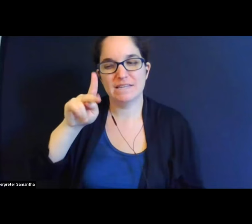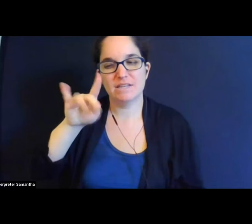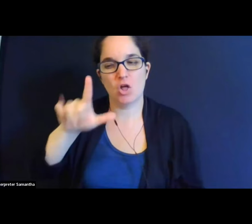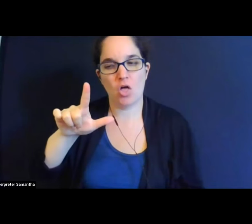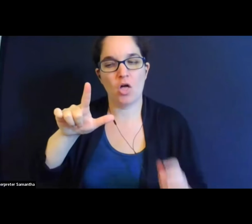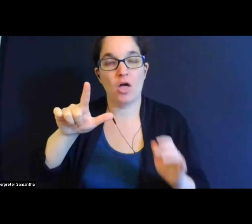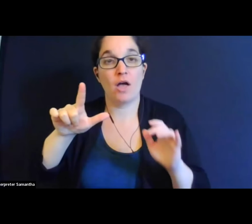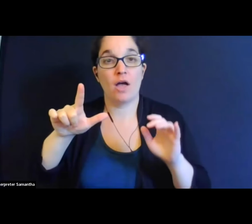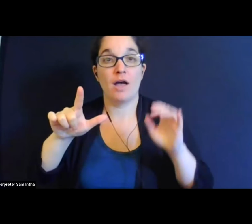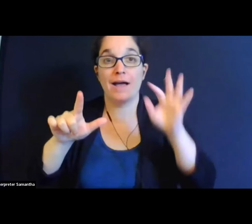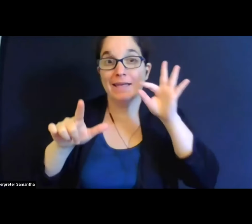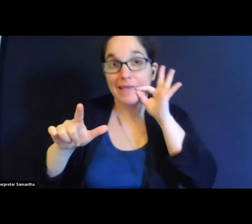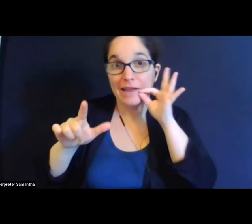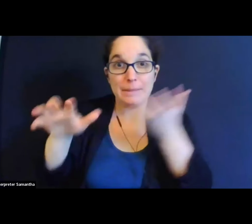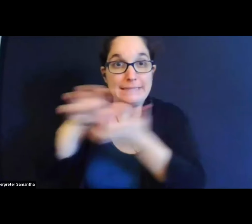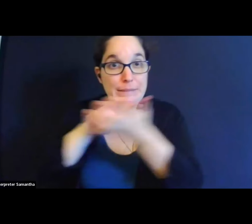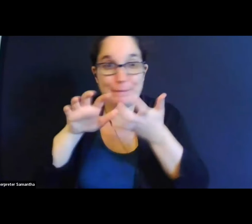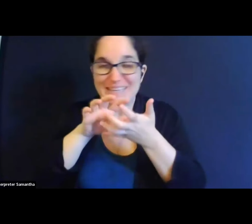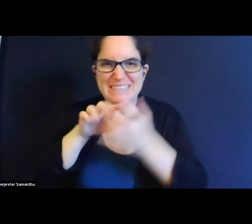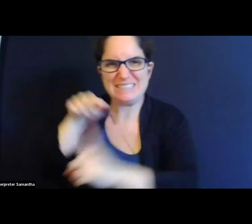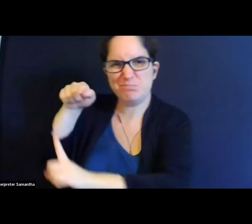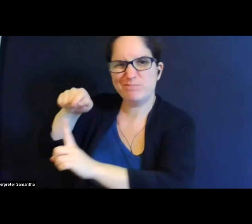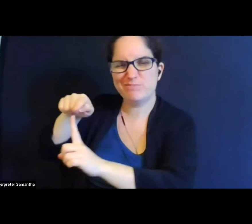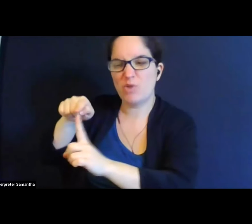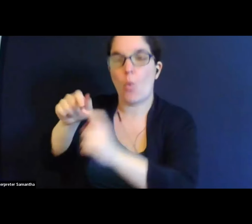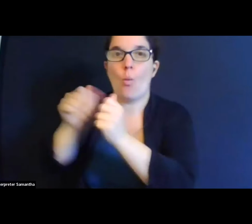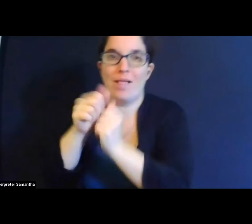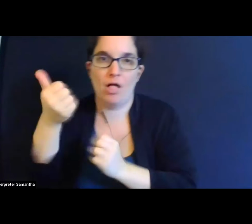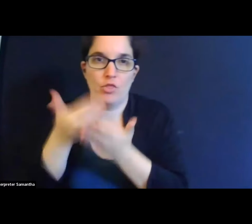being laced with cannabis, with fentanyl.